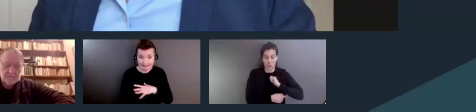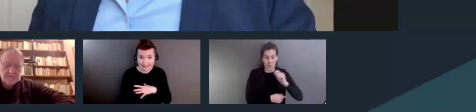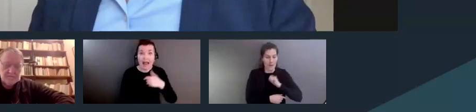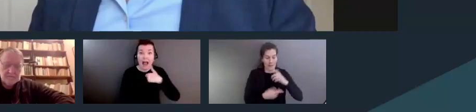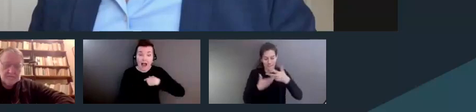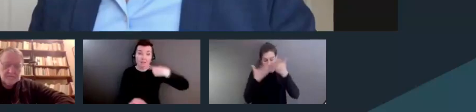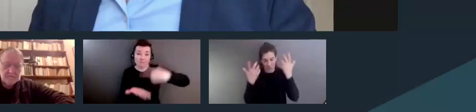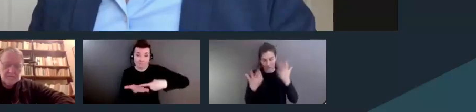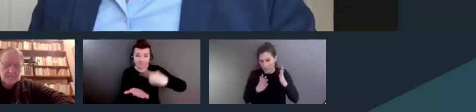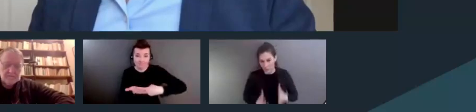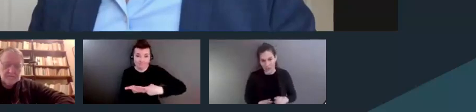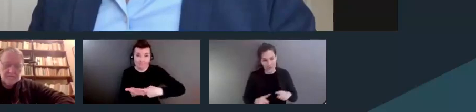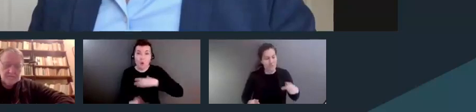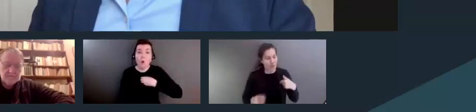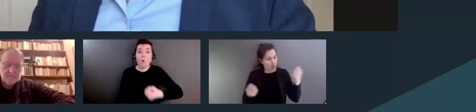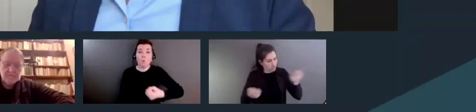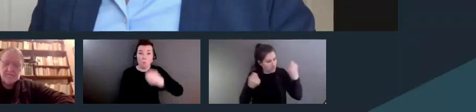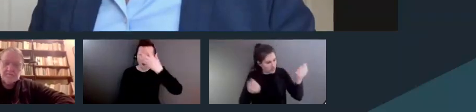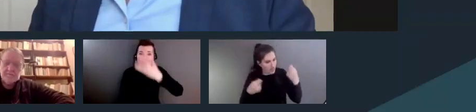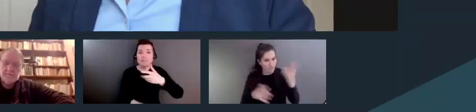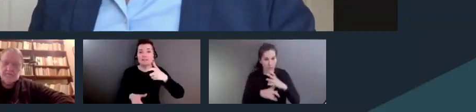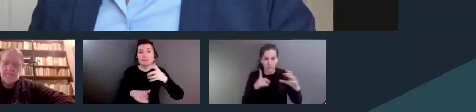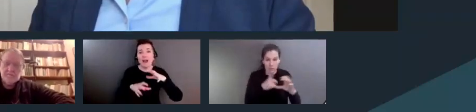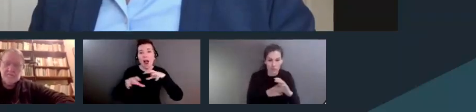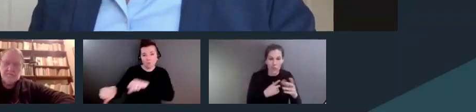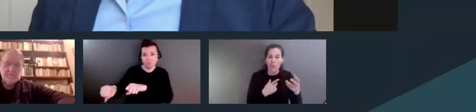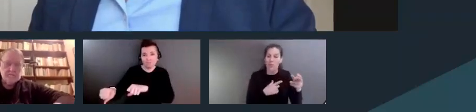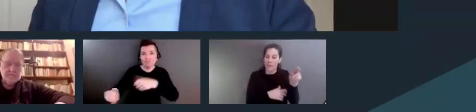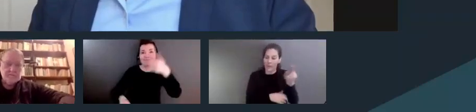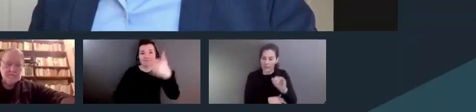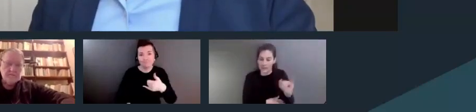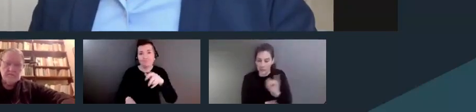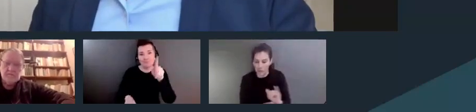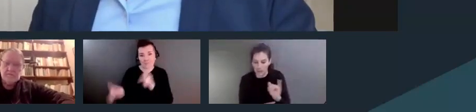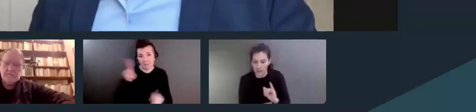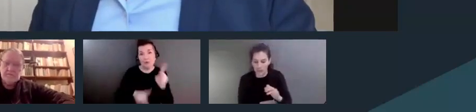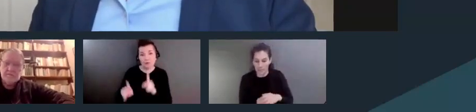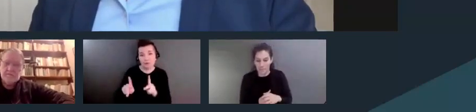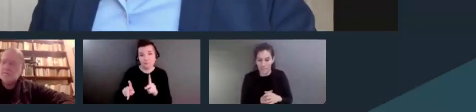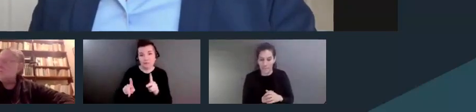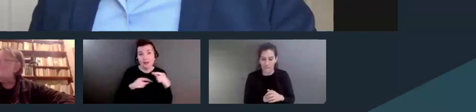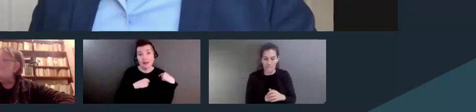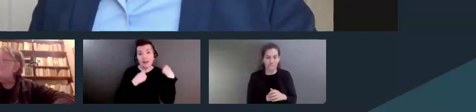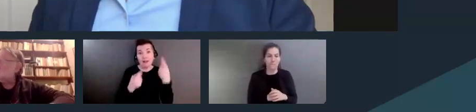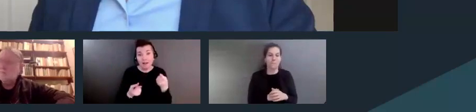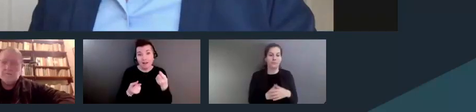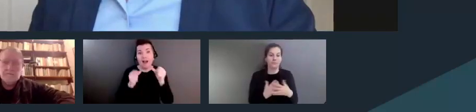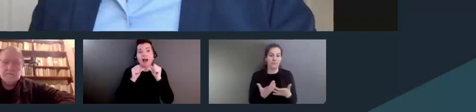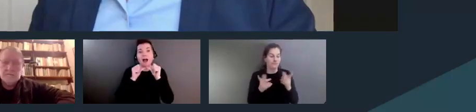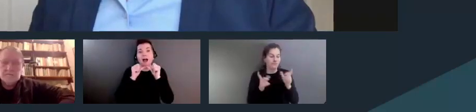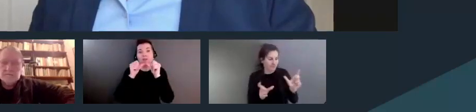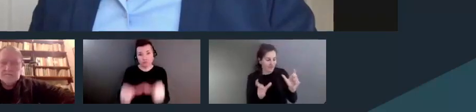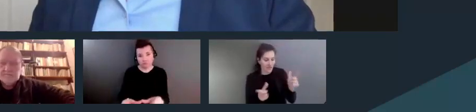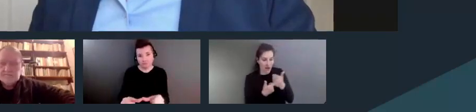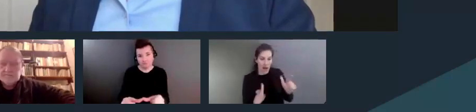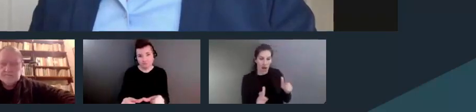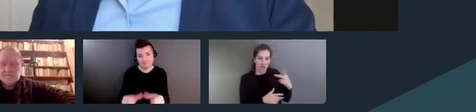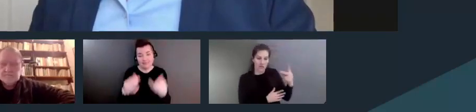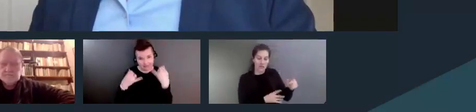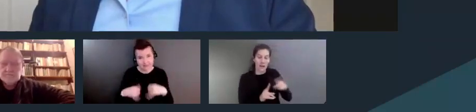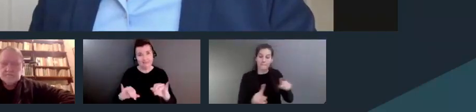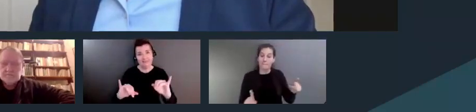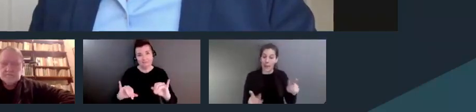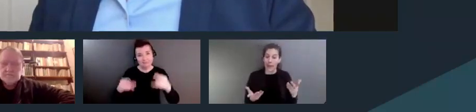English people have done and what we're continuing to do. The word eradicate